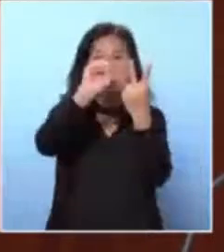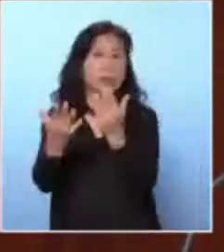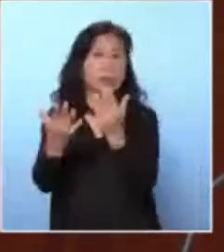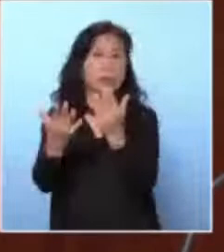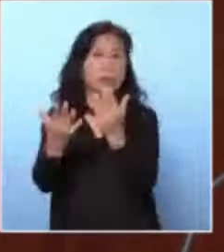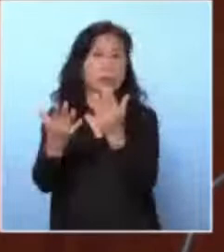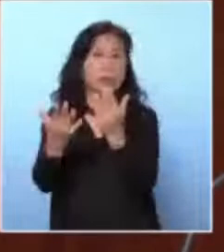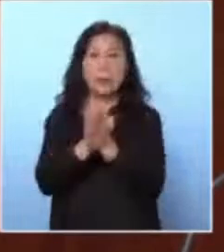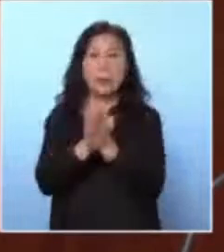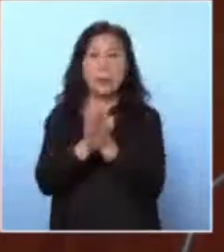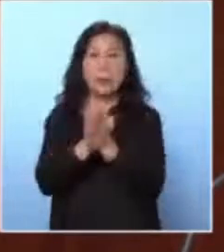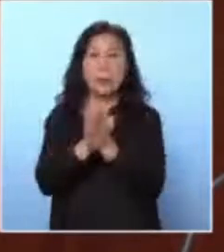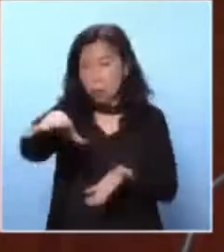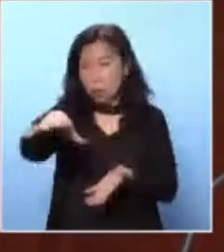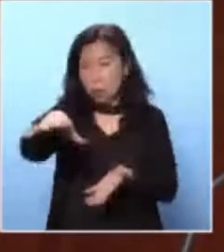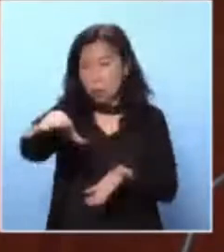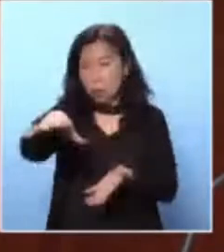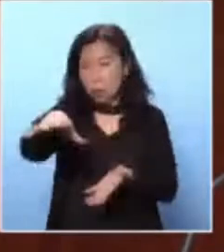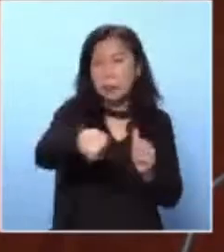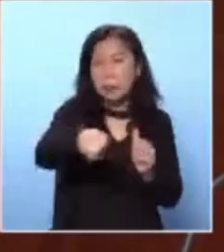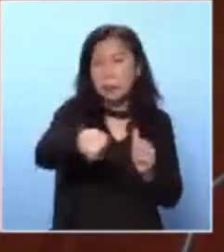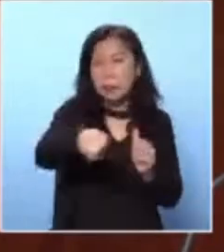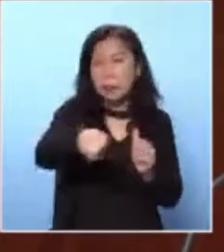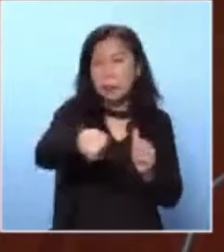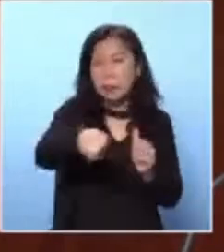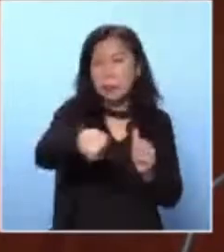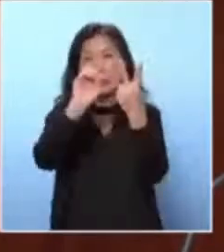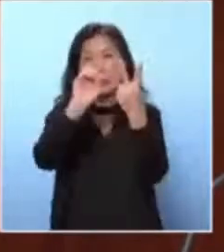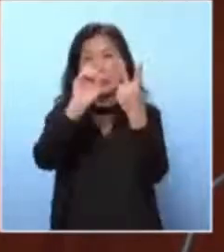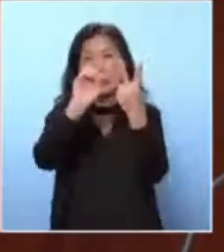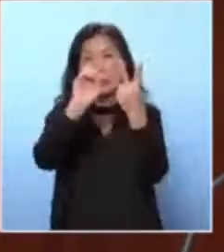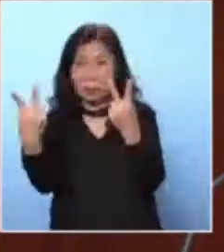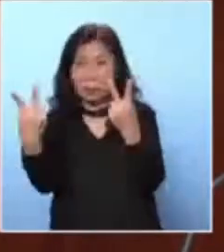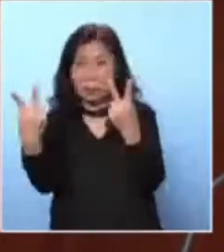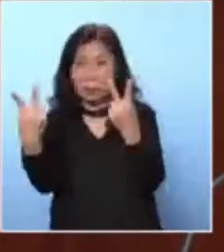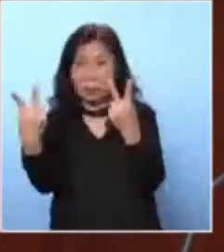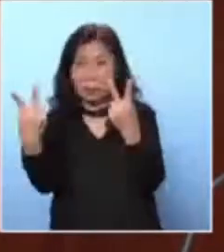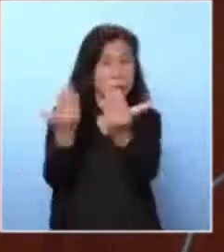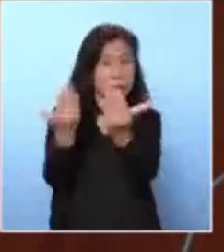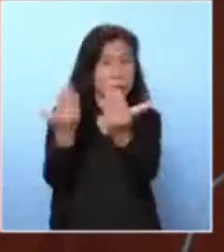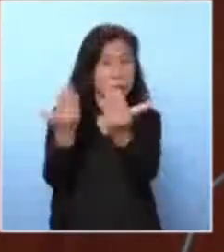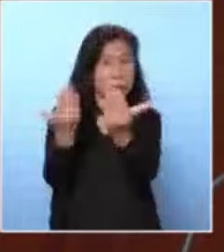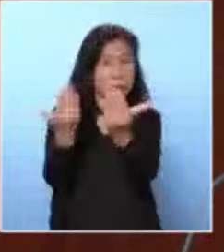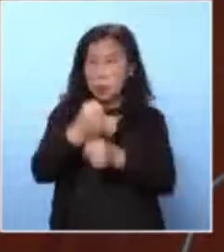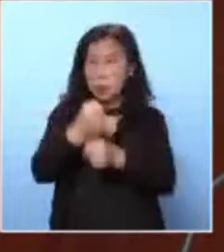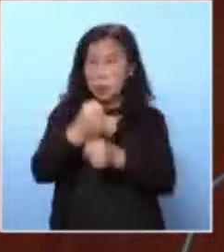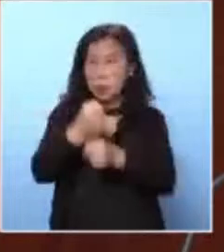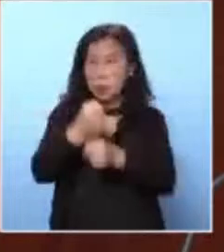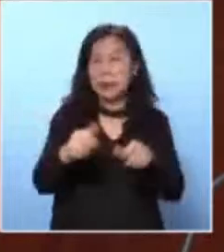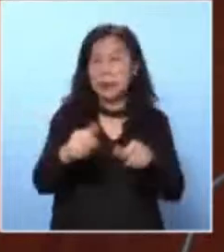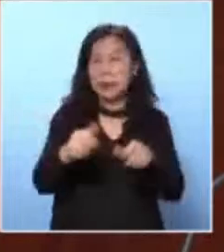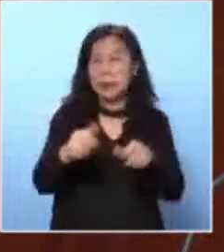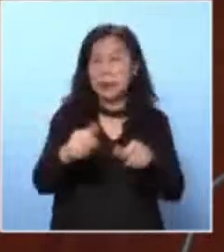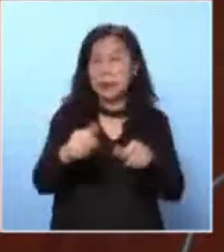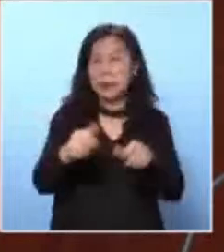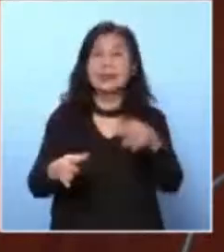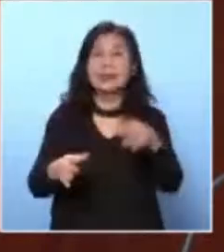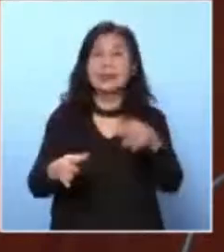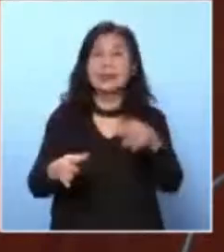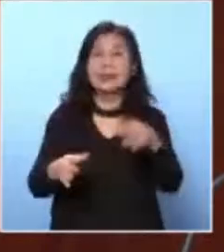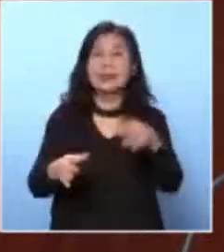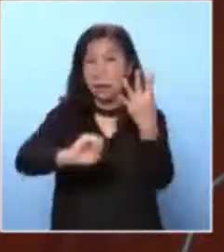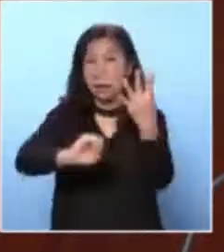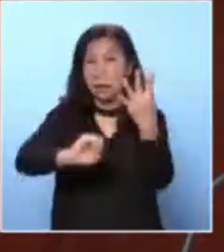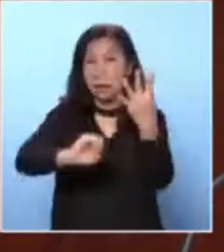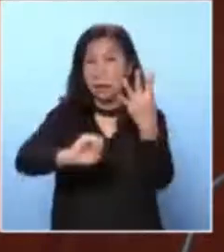form 40% of the new development land, and complete 40% of the new flats by